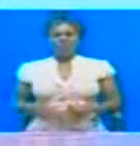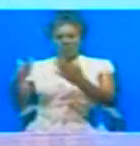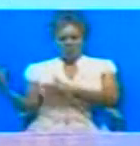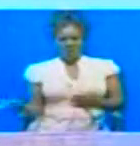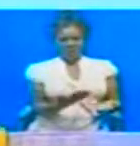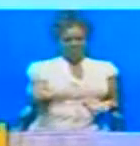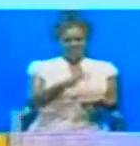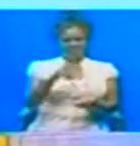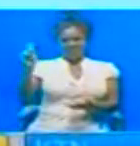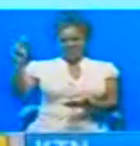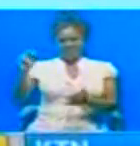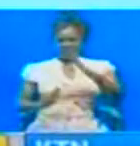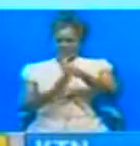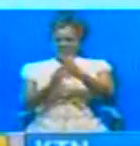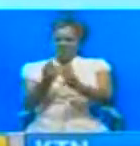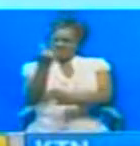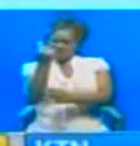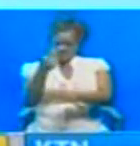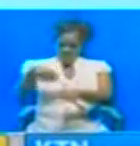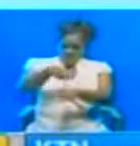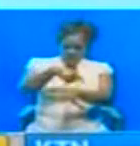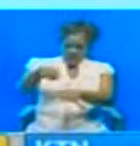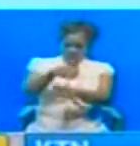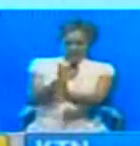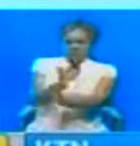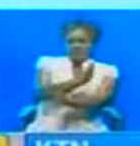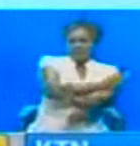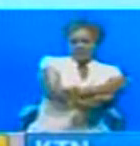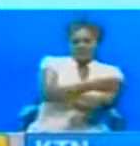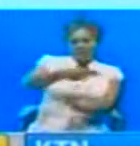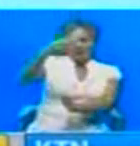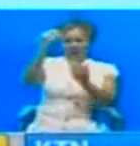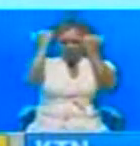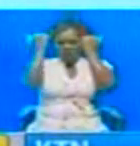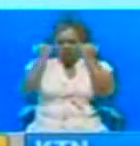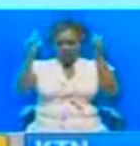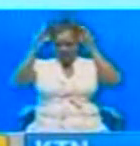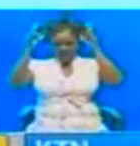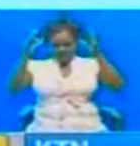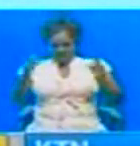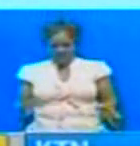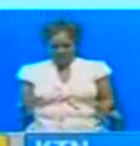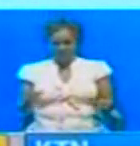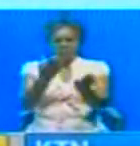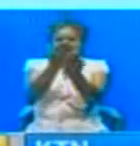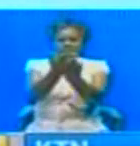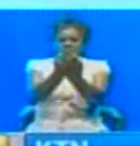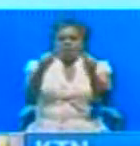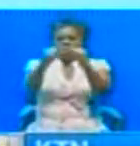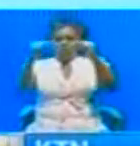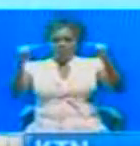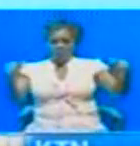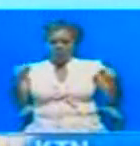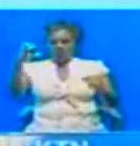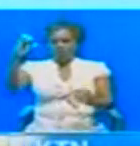Welcome back to KTN Prime. Well, it's just a few hours before the High Court delivers its verdict on a case filed by Opposition Coalition